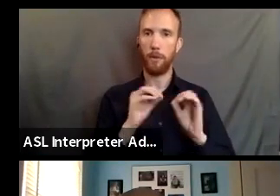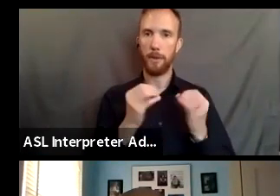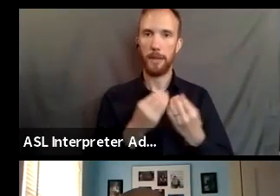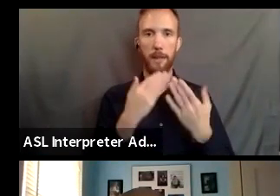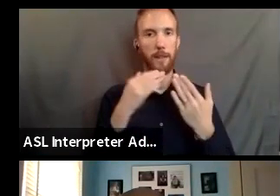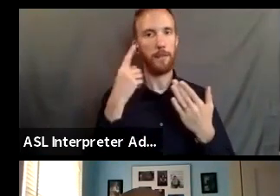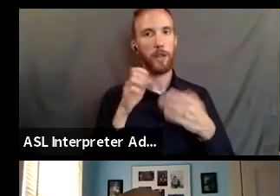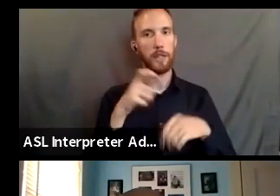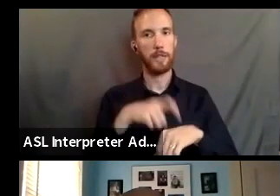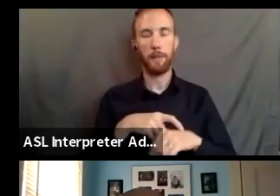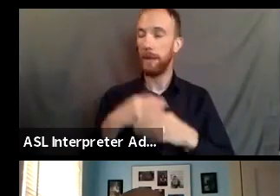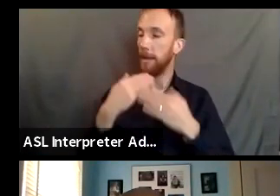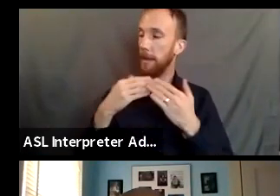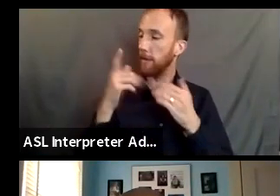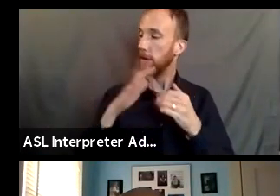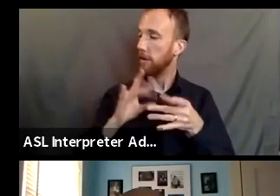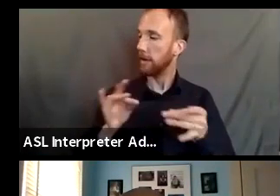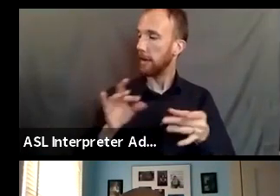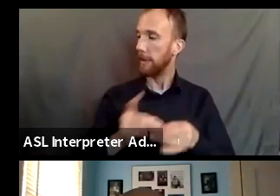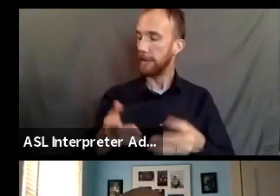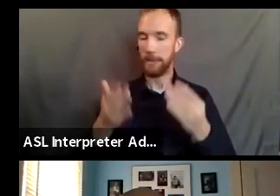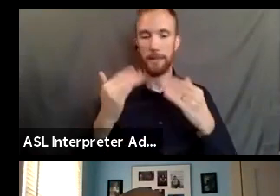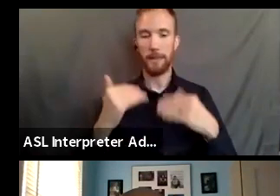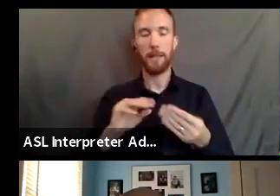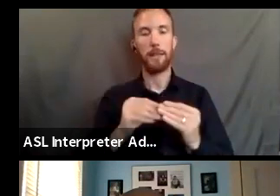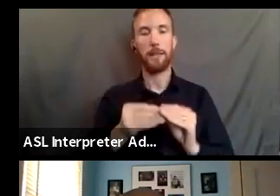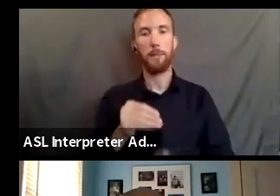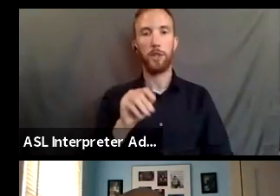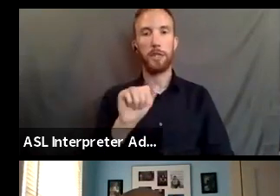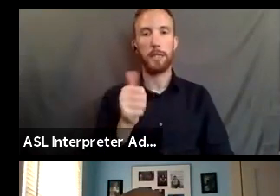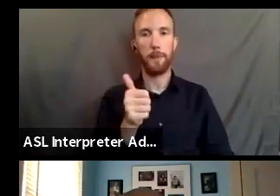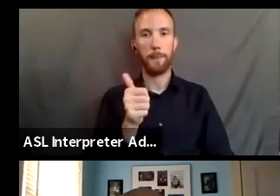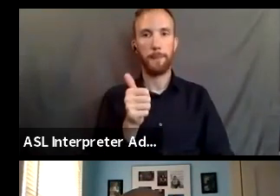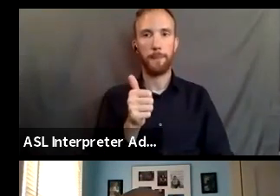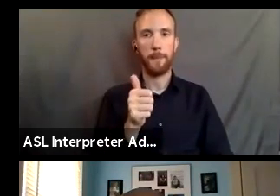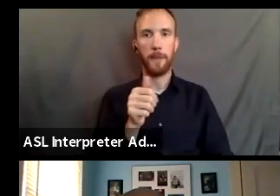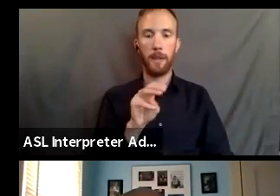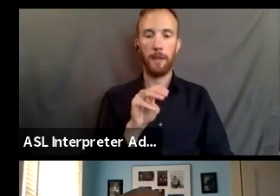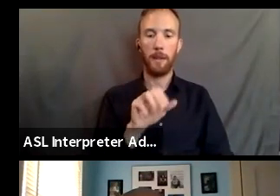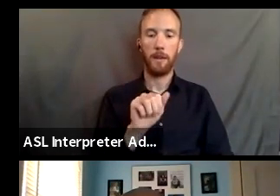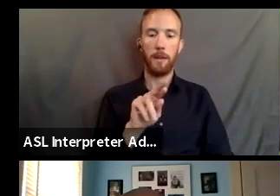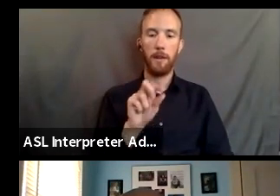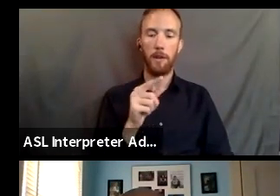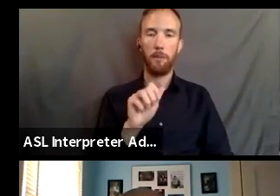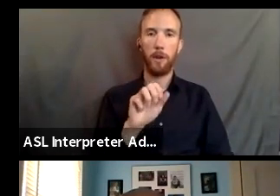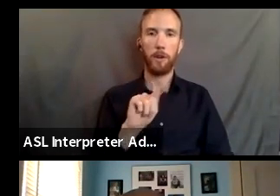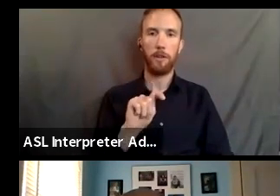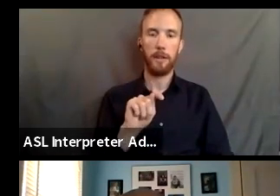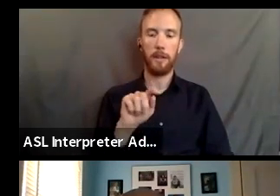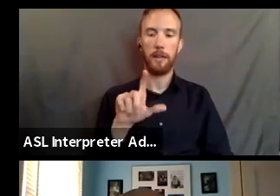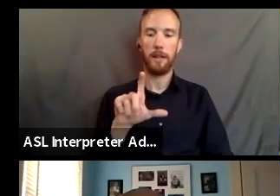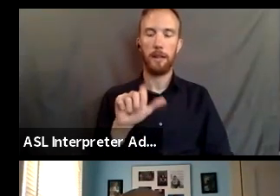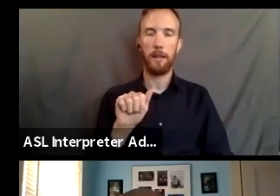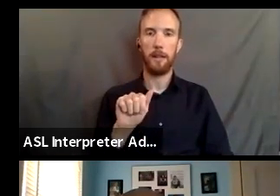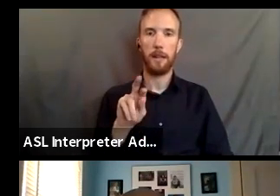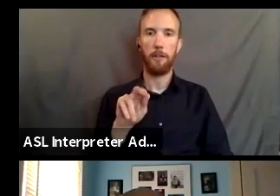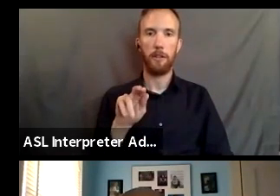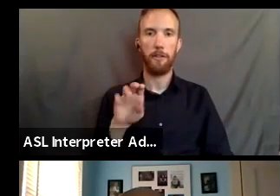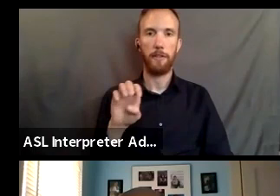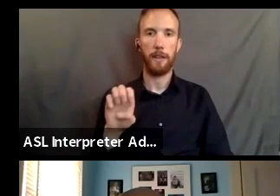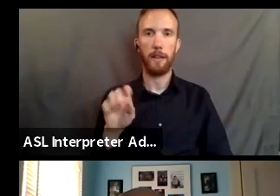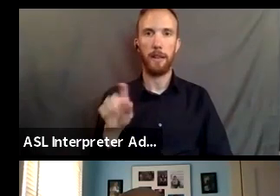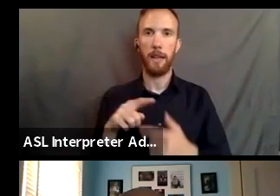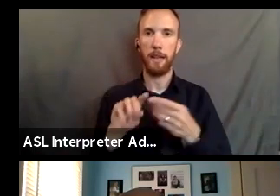thank you for your comments and our next speaker mr president is speaker number 10 margaret la revere followed by number 11 mary